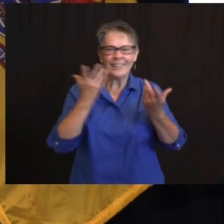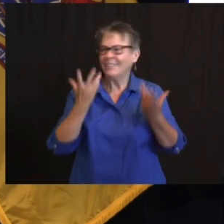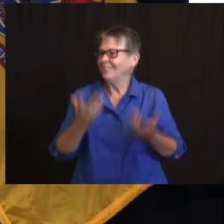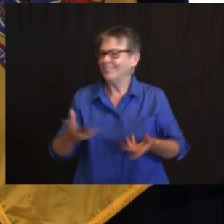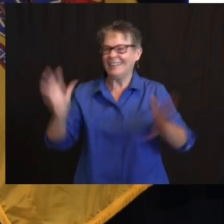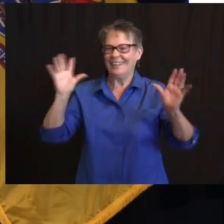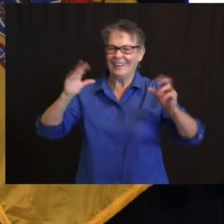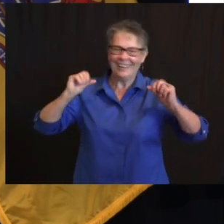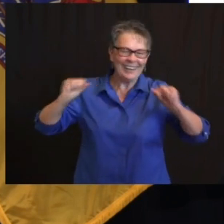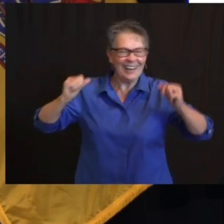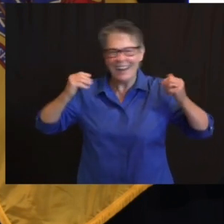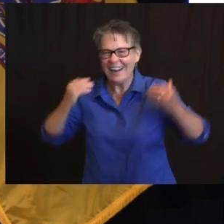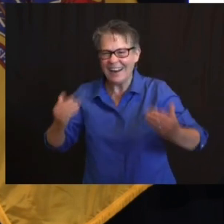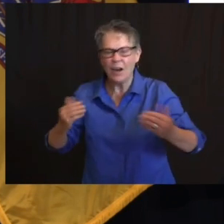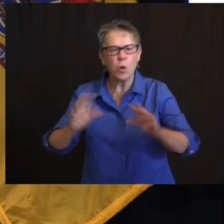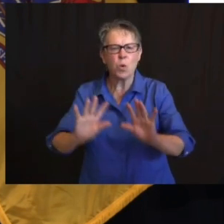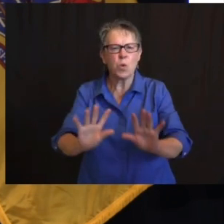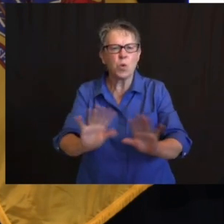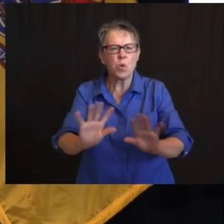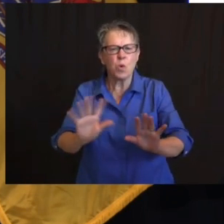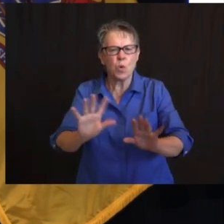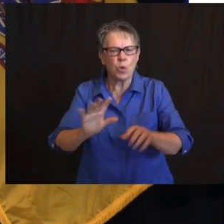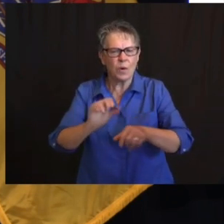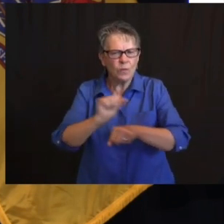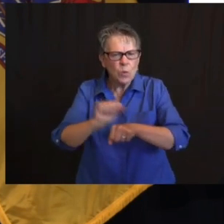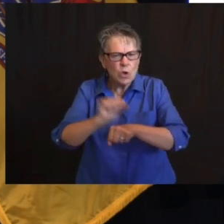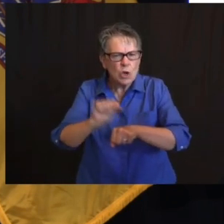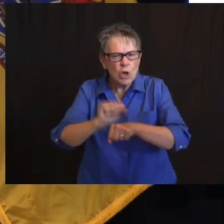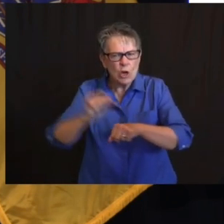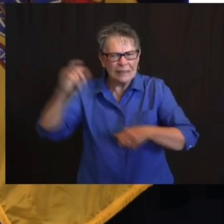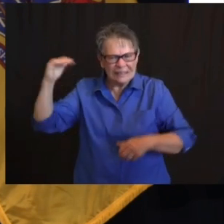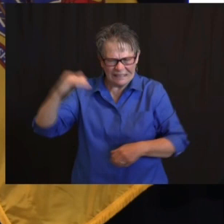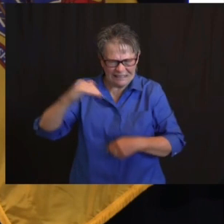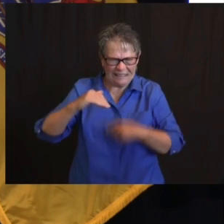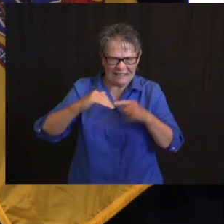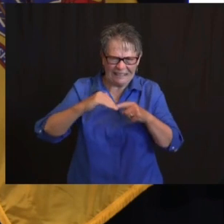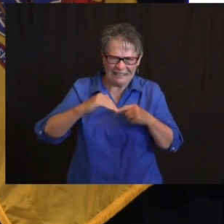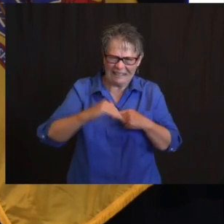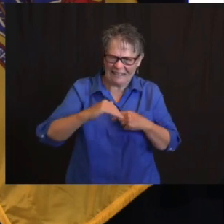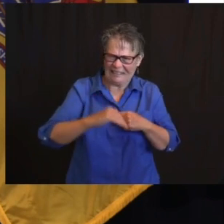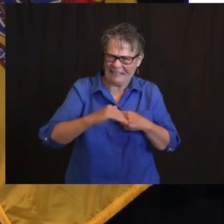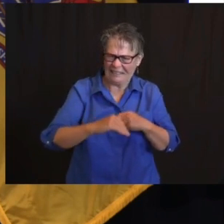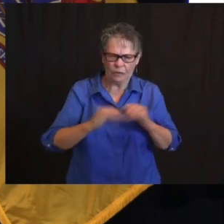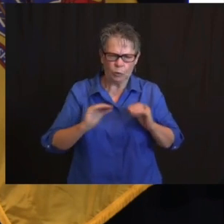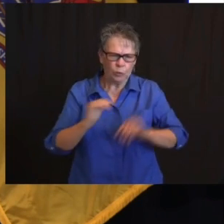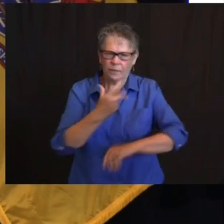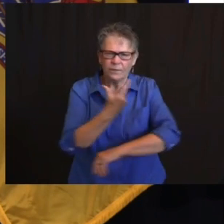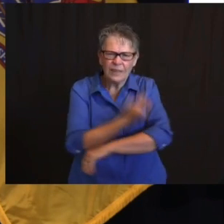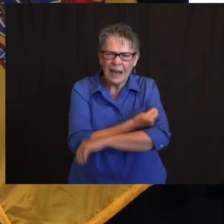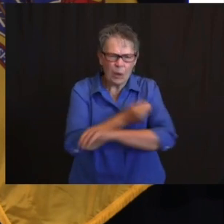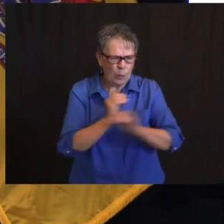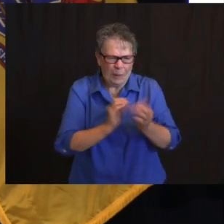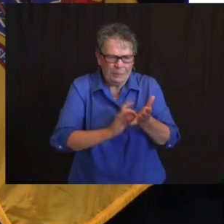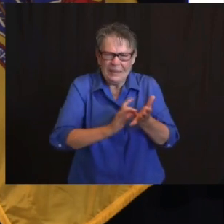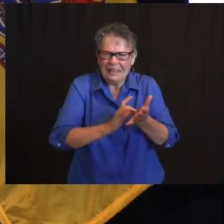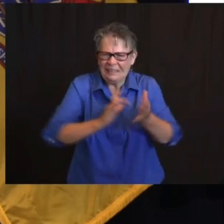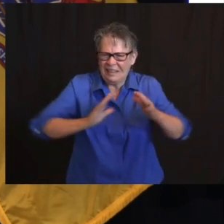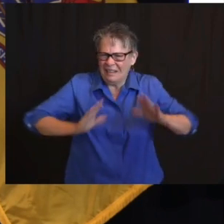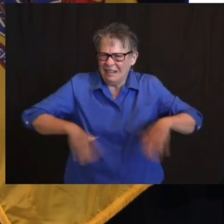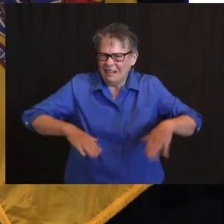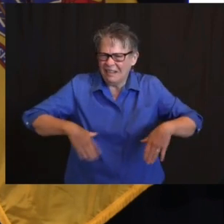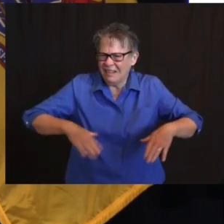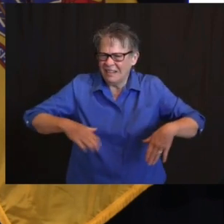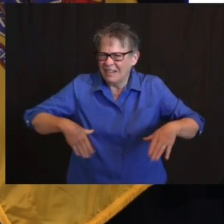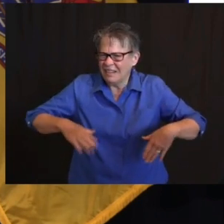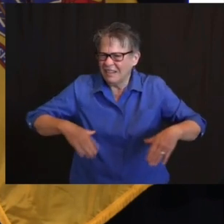there's no vaccine. There's no proven therapeutic. All we got is social distancing, face coverings, washing